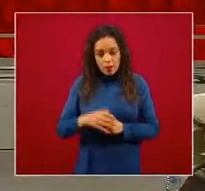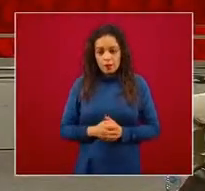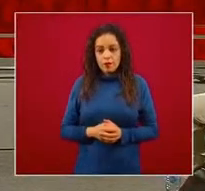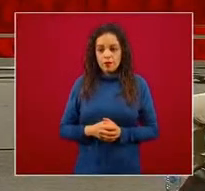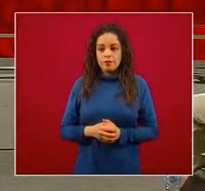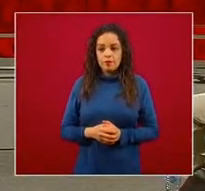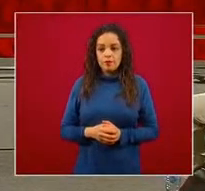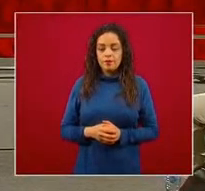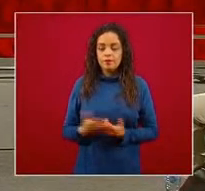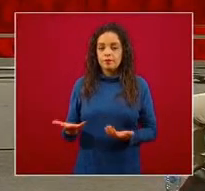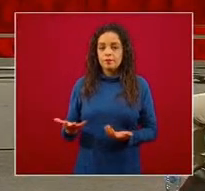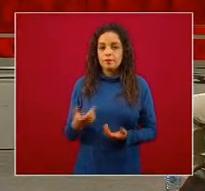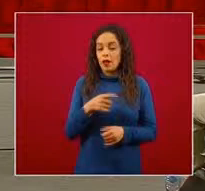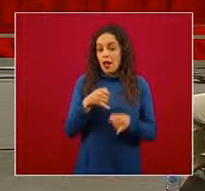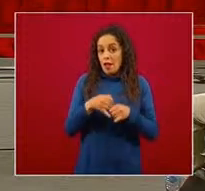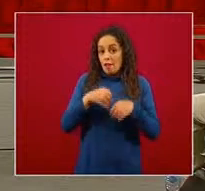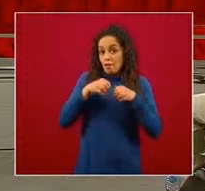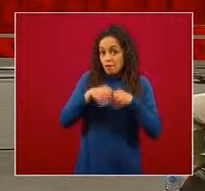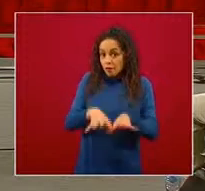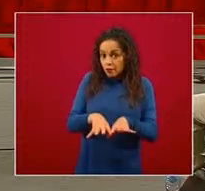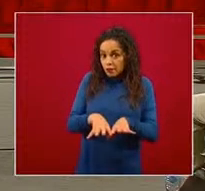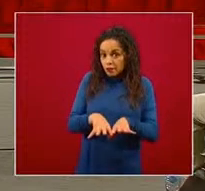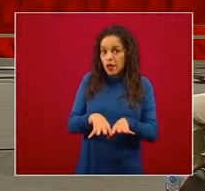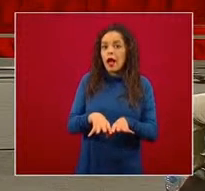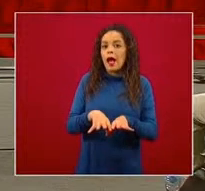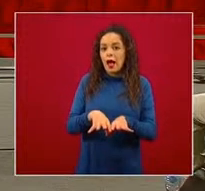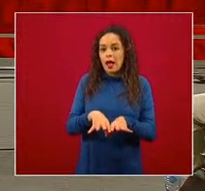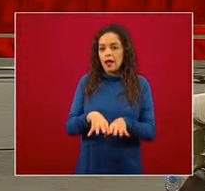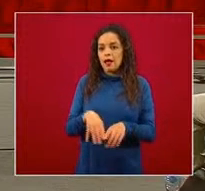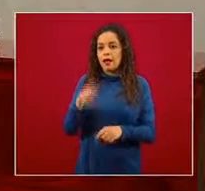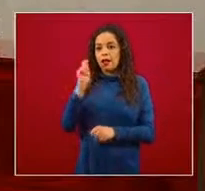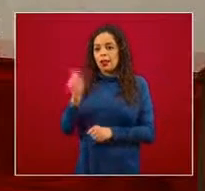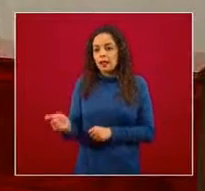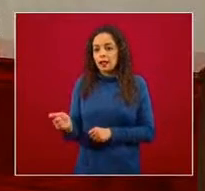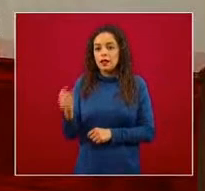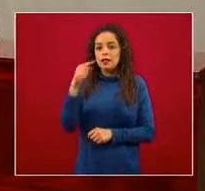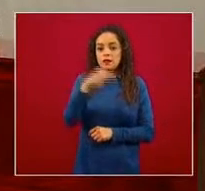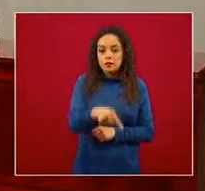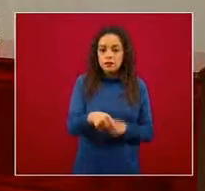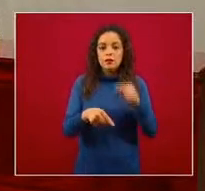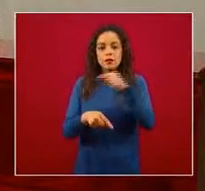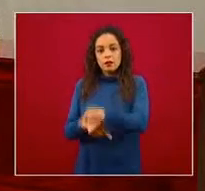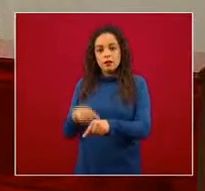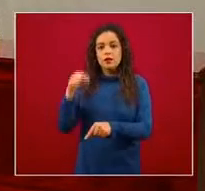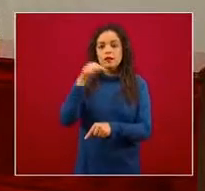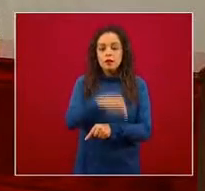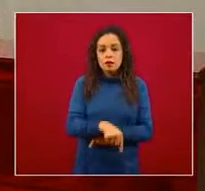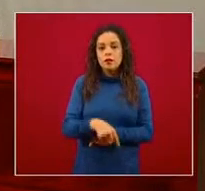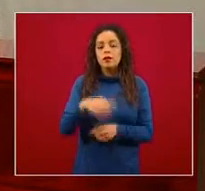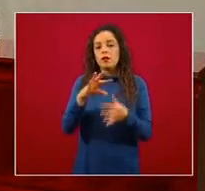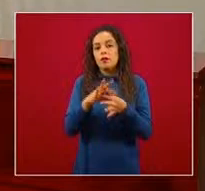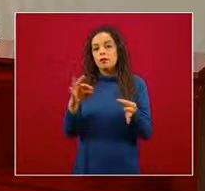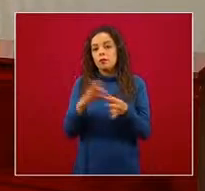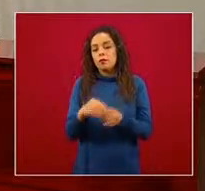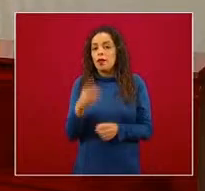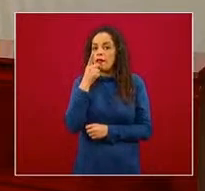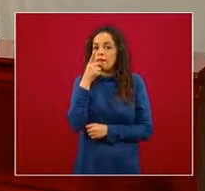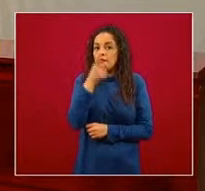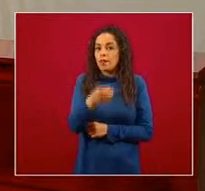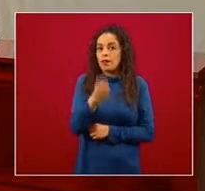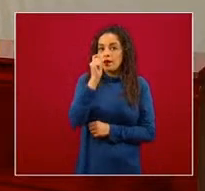often to see these information waves. So there's a lot of quoting and name dropping.